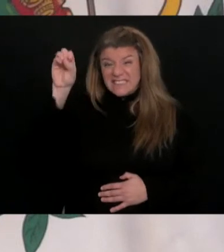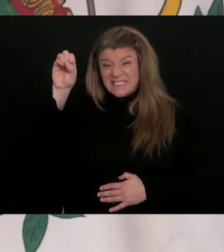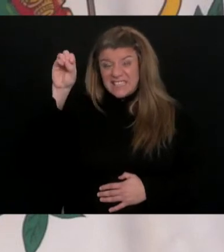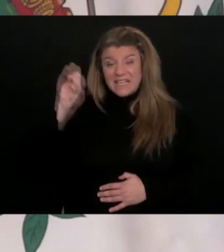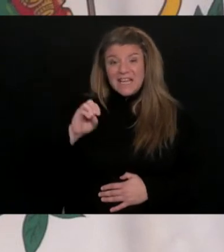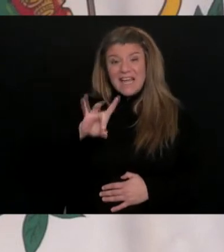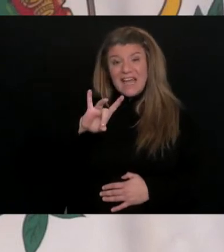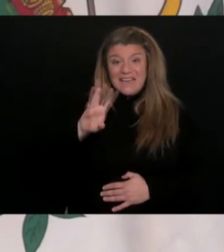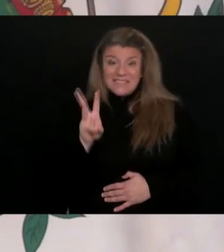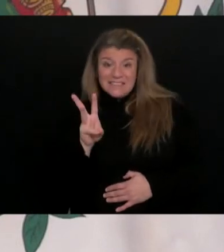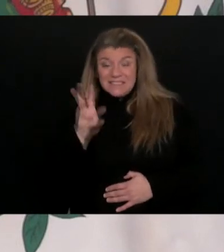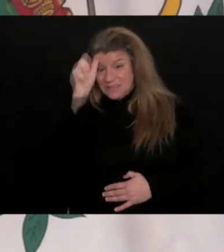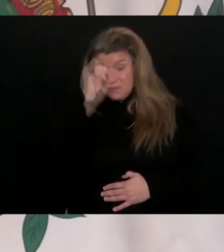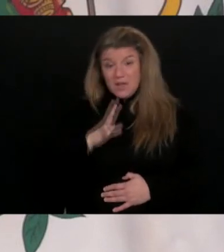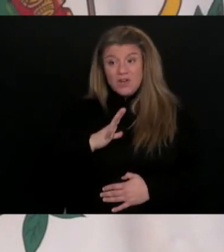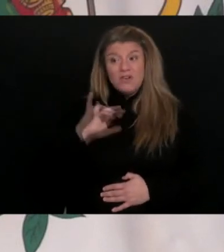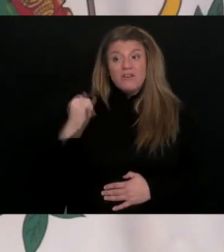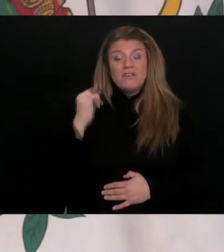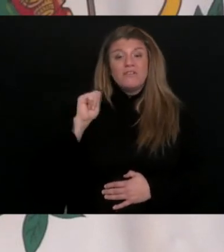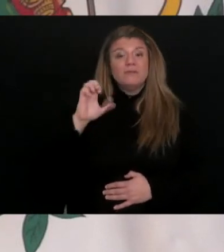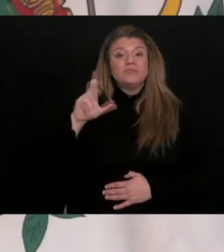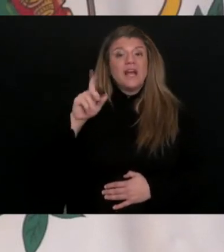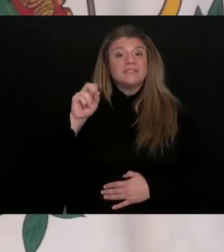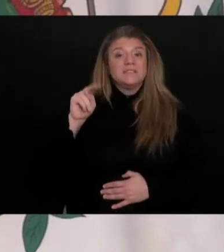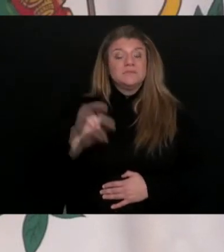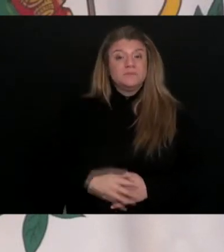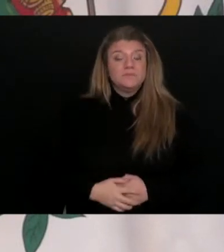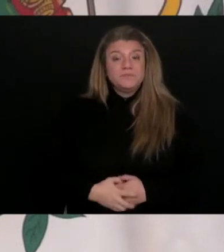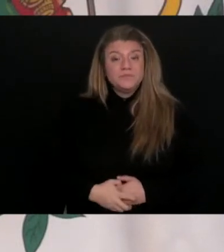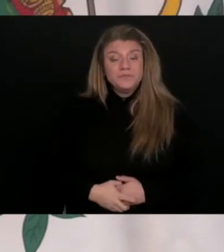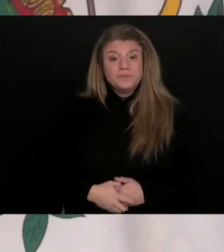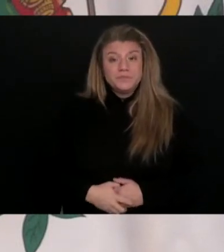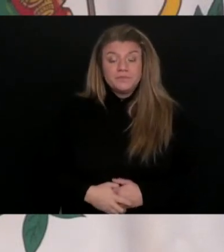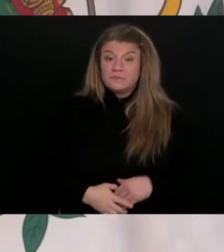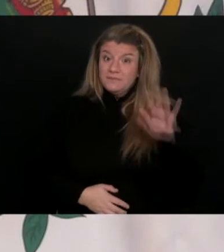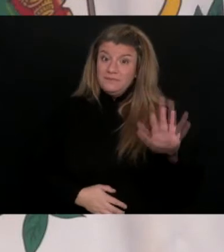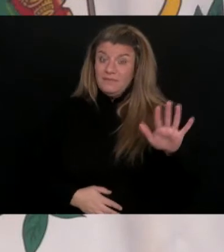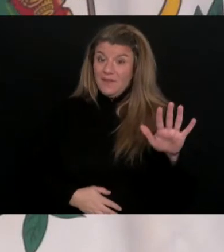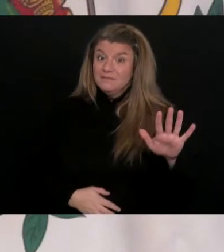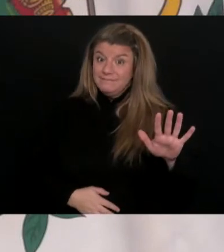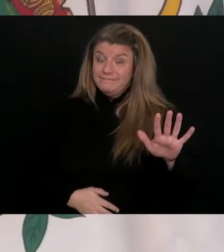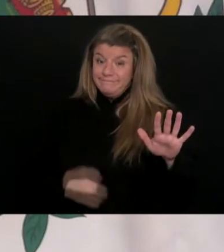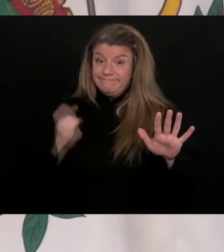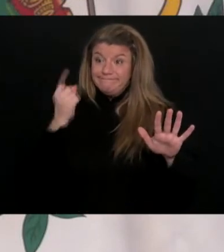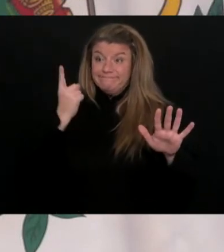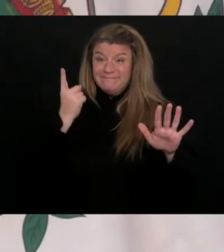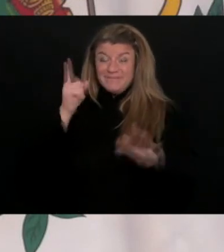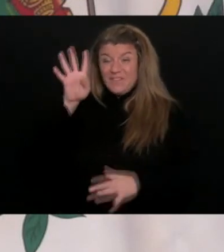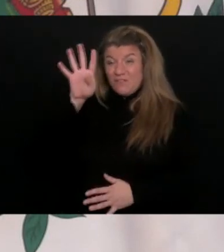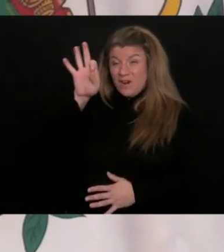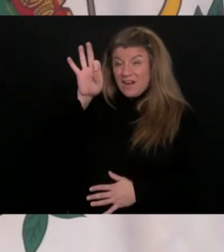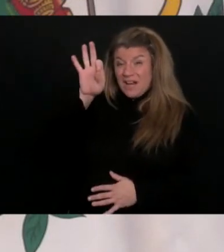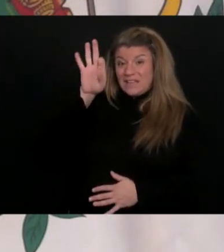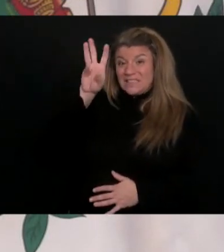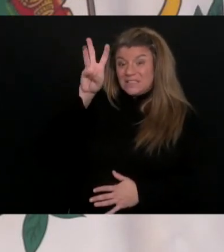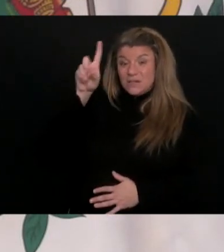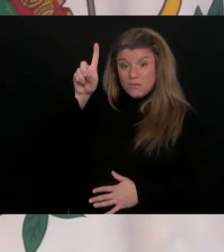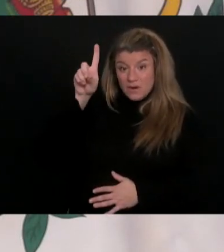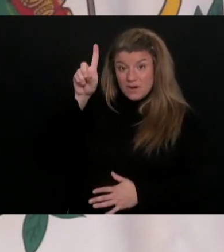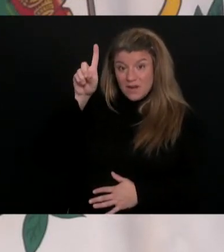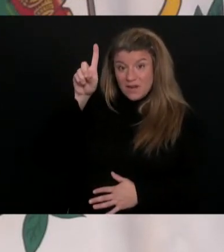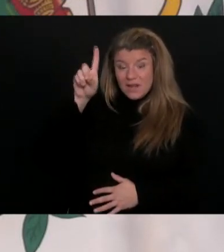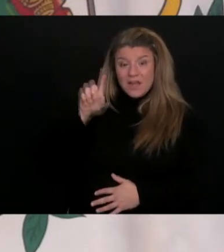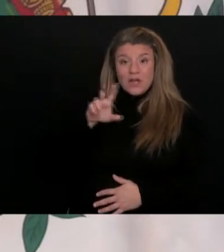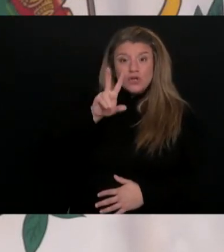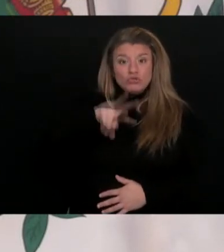death, an 86-year-old male from Jackson County. Now get this. The 4,961st death is